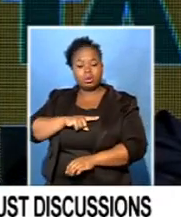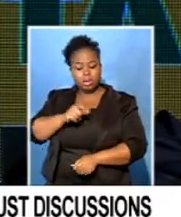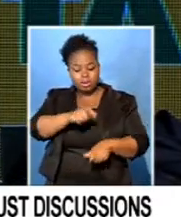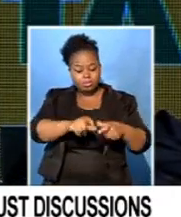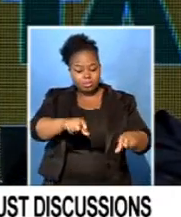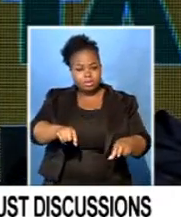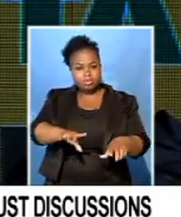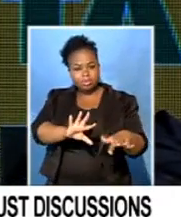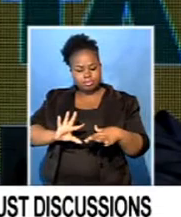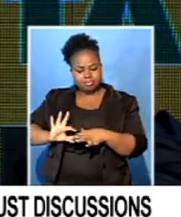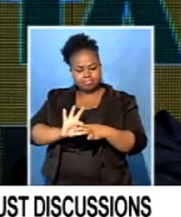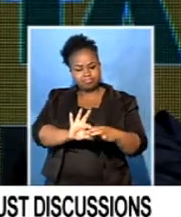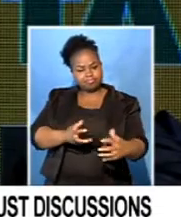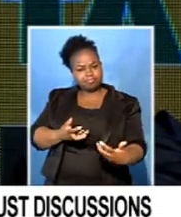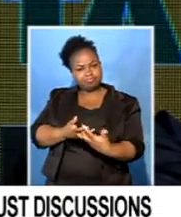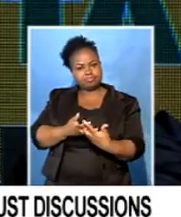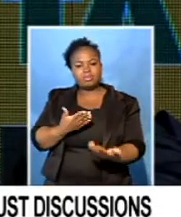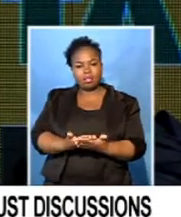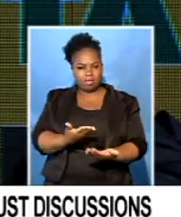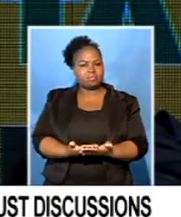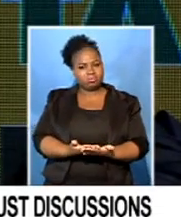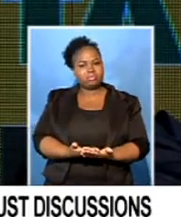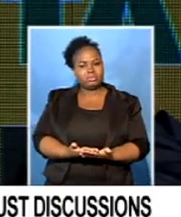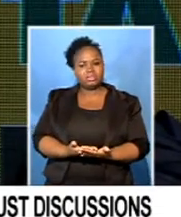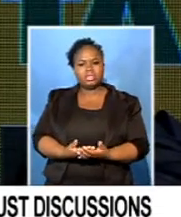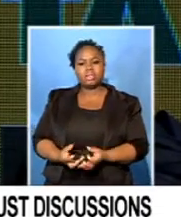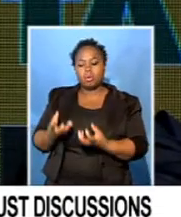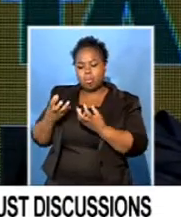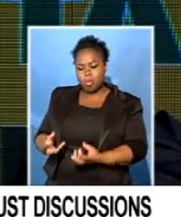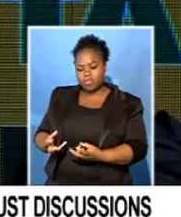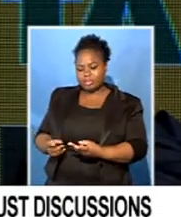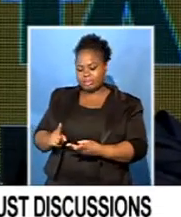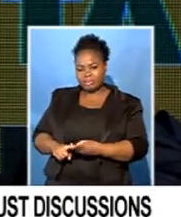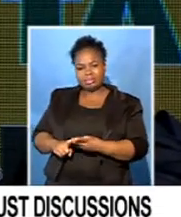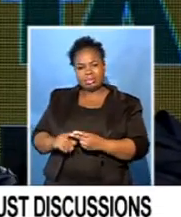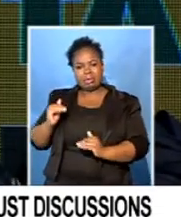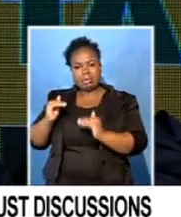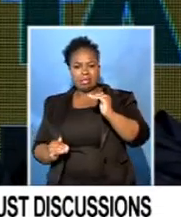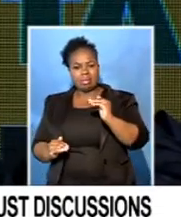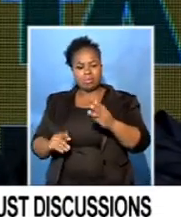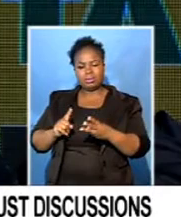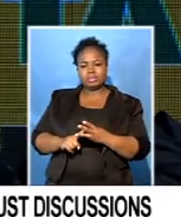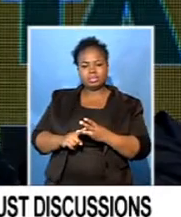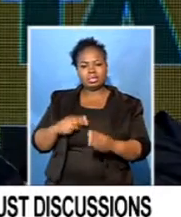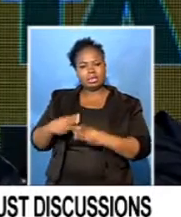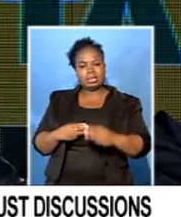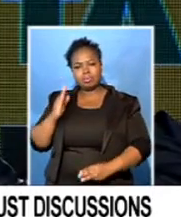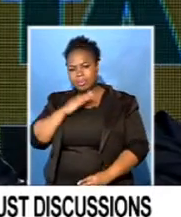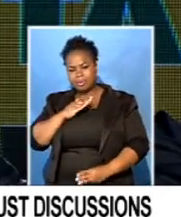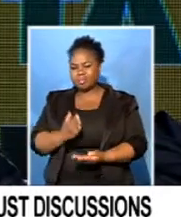the needs of our people and push back poverty, inequality, and